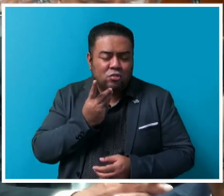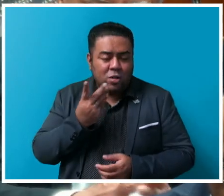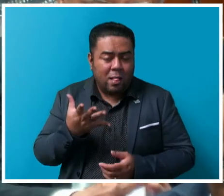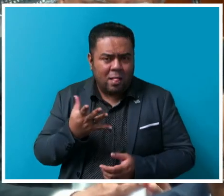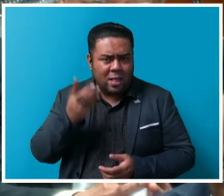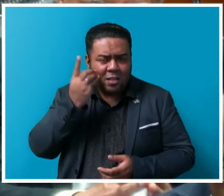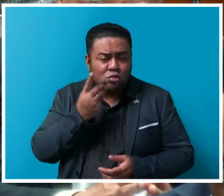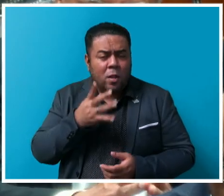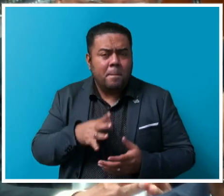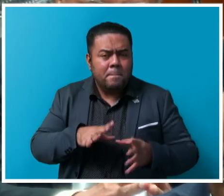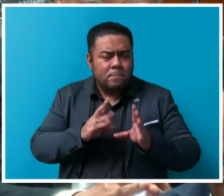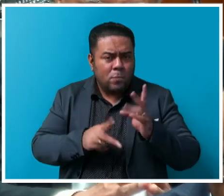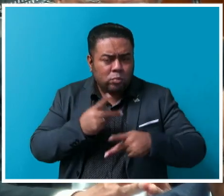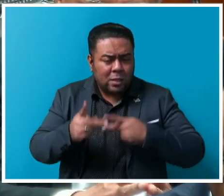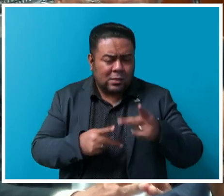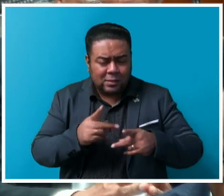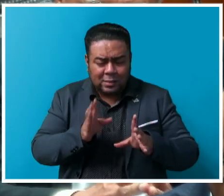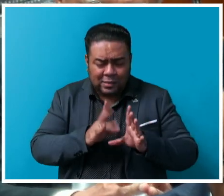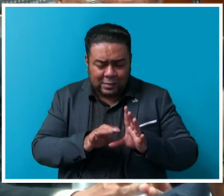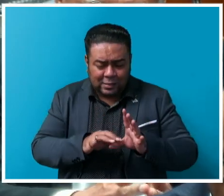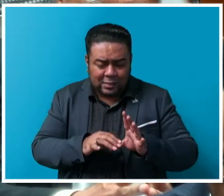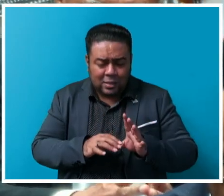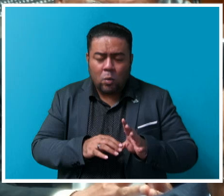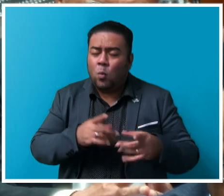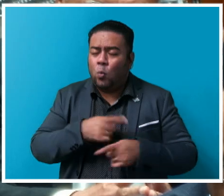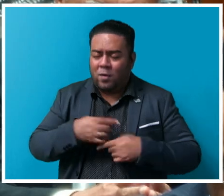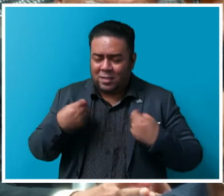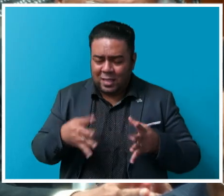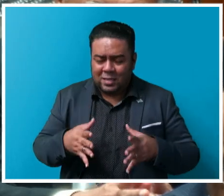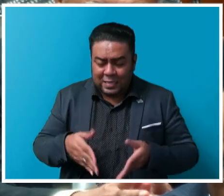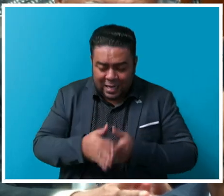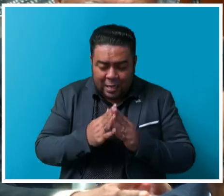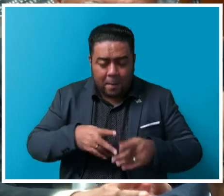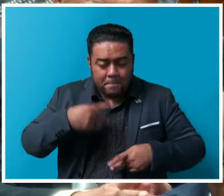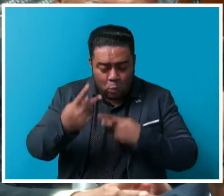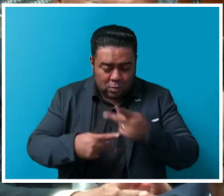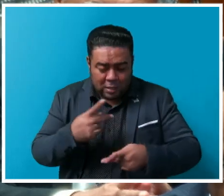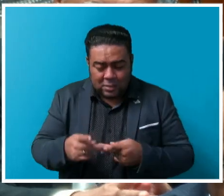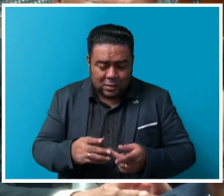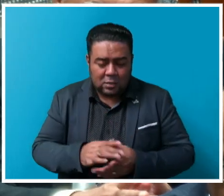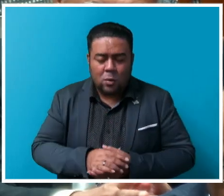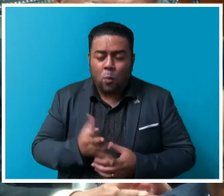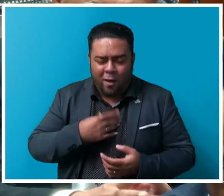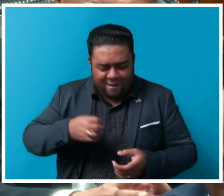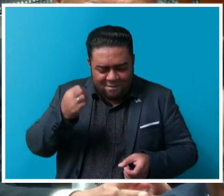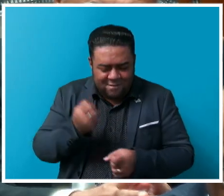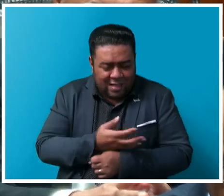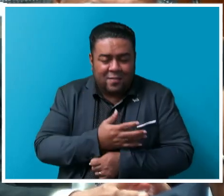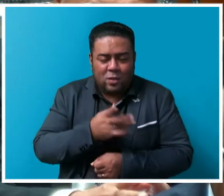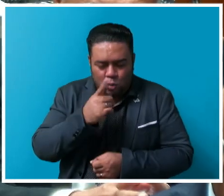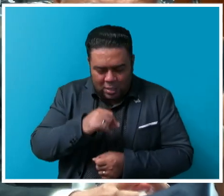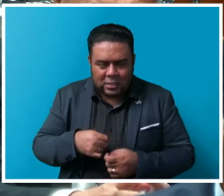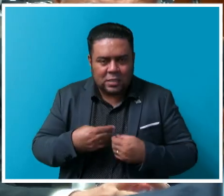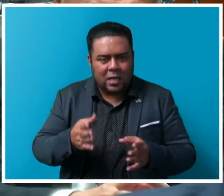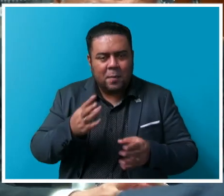digitization processes of government have started. We have started the starting a business process where effectively you can start a business